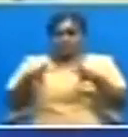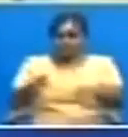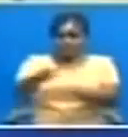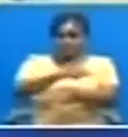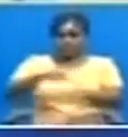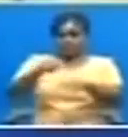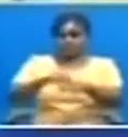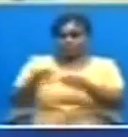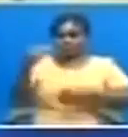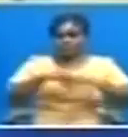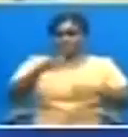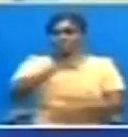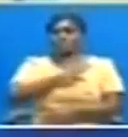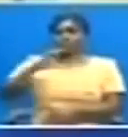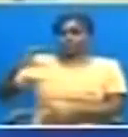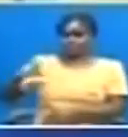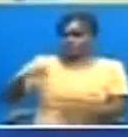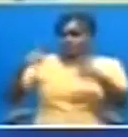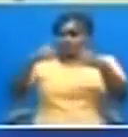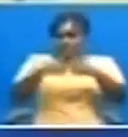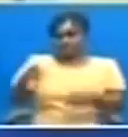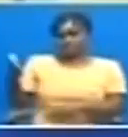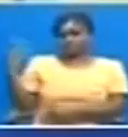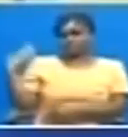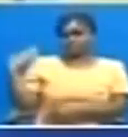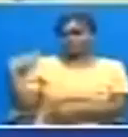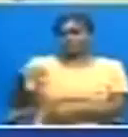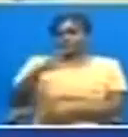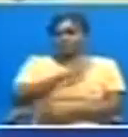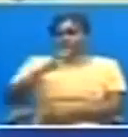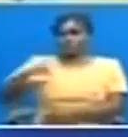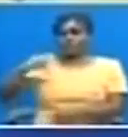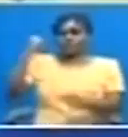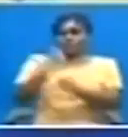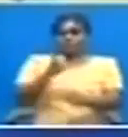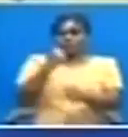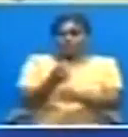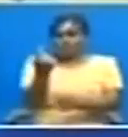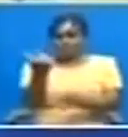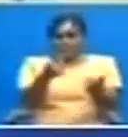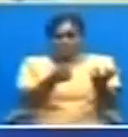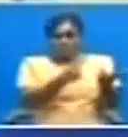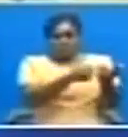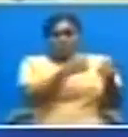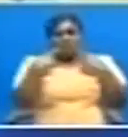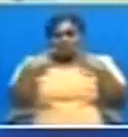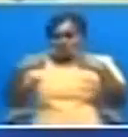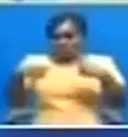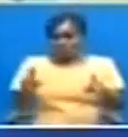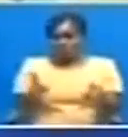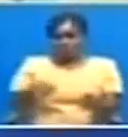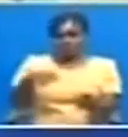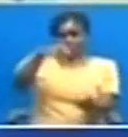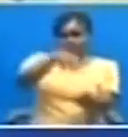National Elections Commission. However, earlier the National Elections Commission did also release a few statistics, did announce the